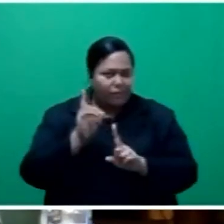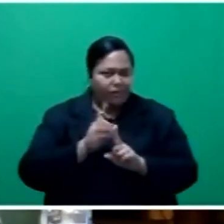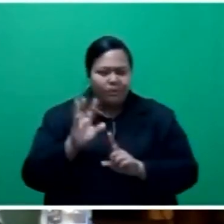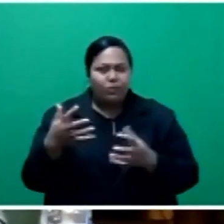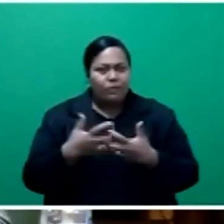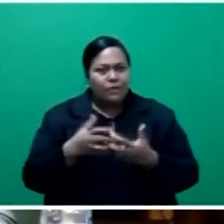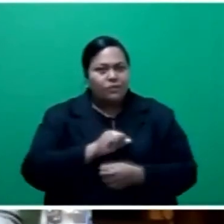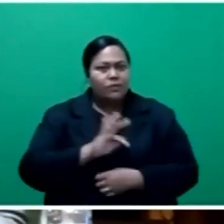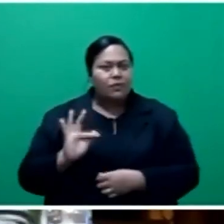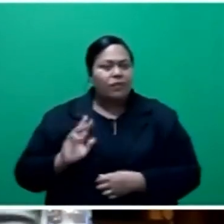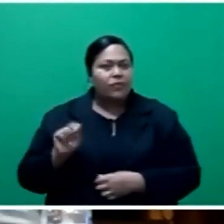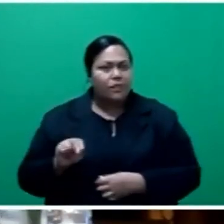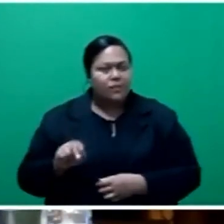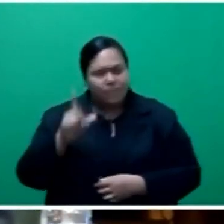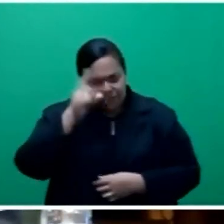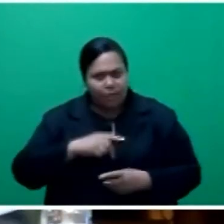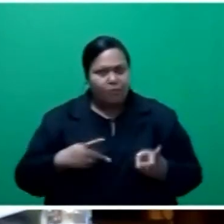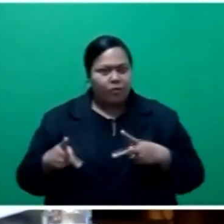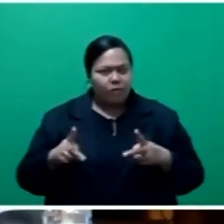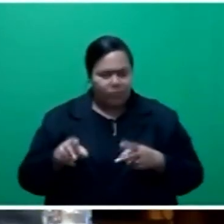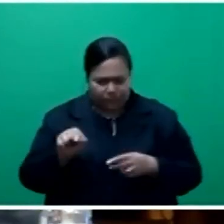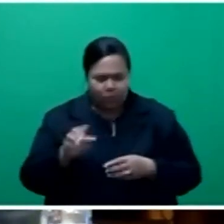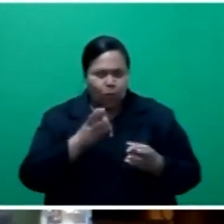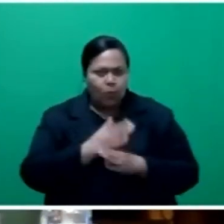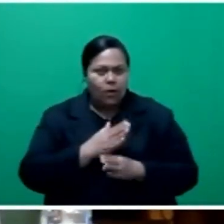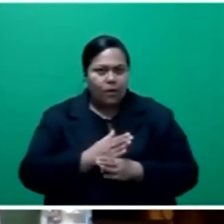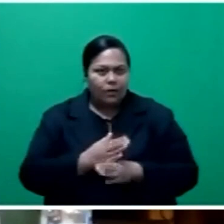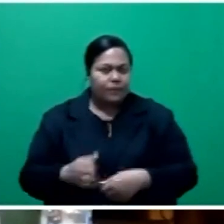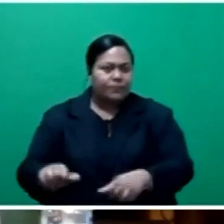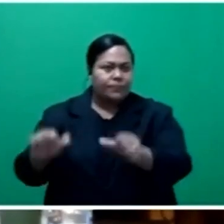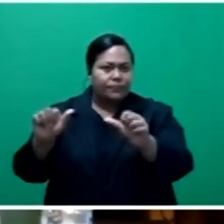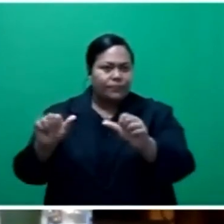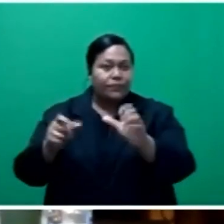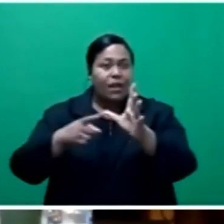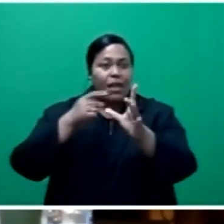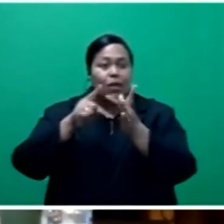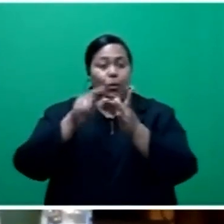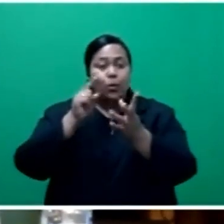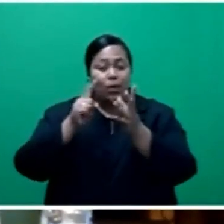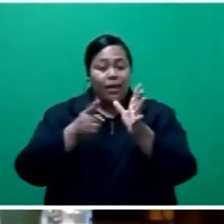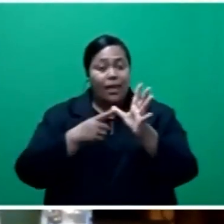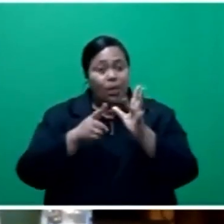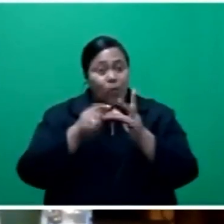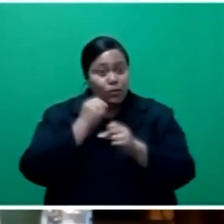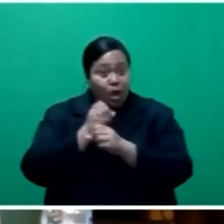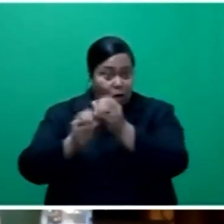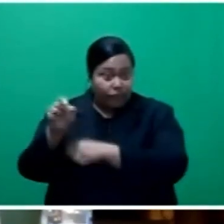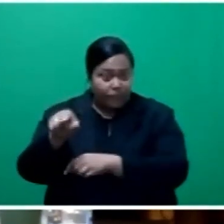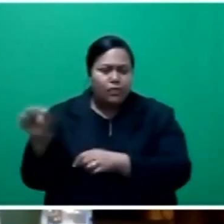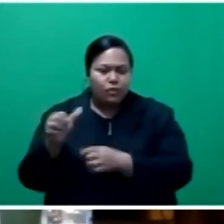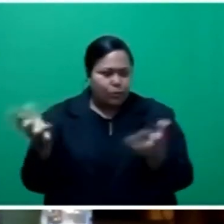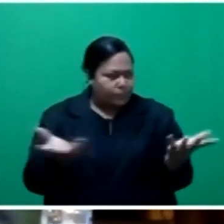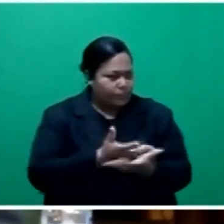staff, so they are better able to perform their performances. The OAG should liaise with ministries and departments to allow for prompt facilitation